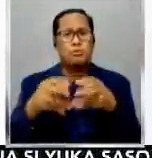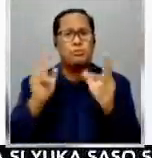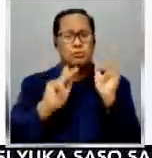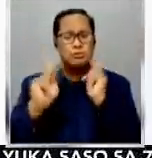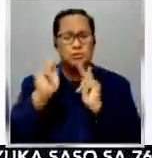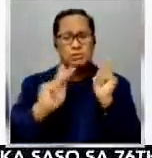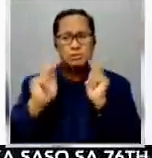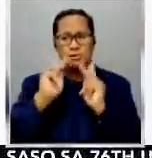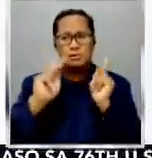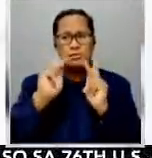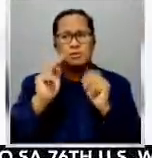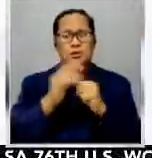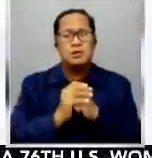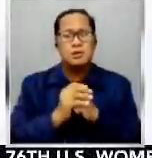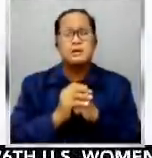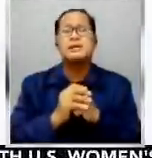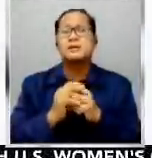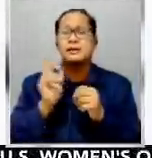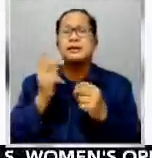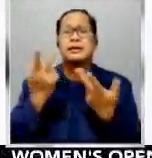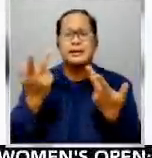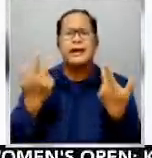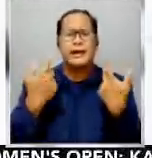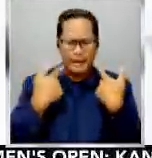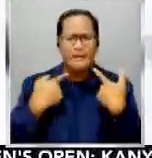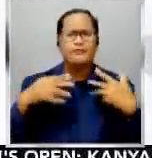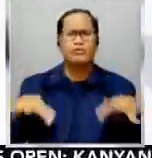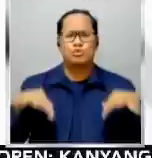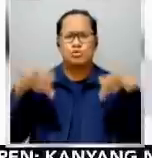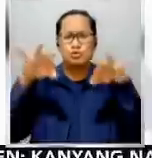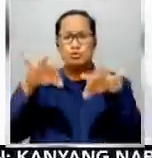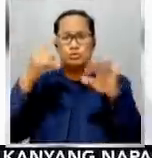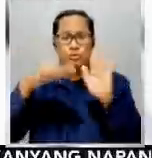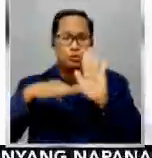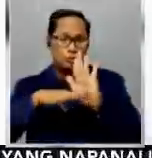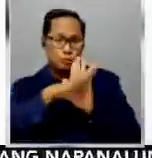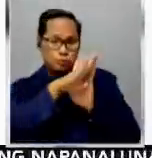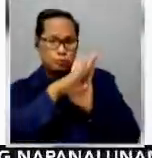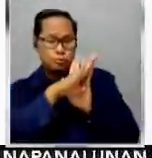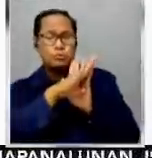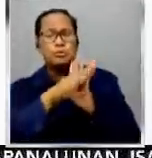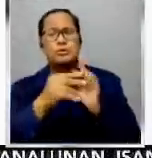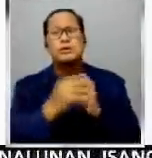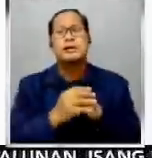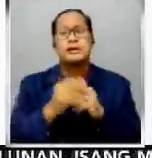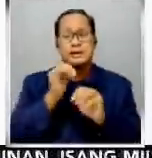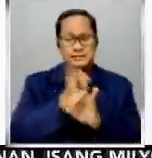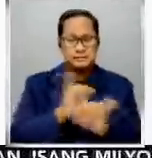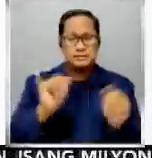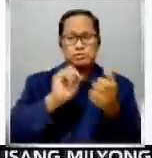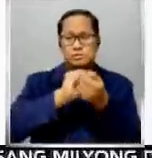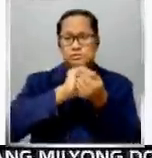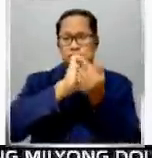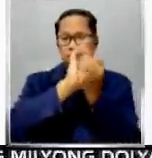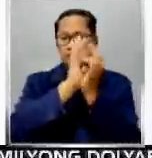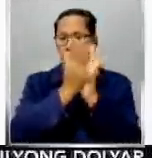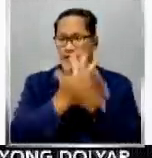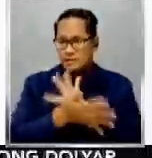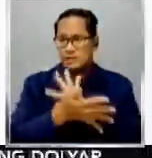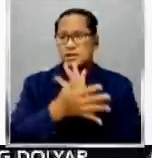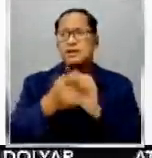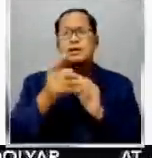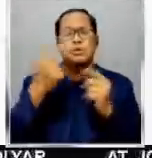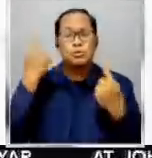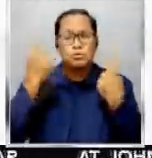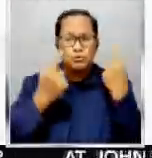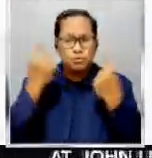and this contributed to the spikes. Plus, of course, the variants of concern is